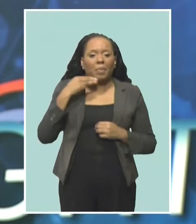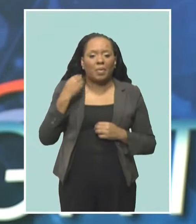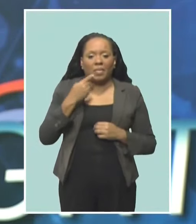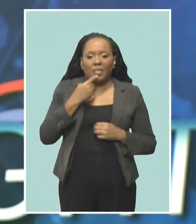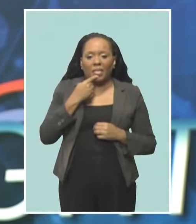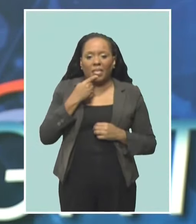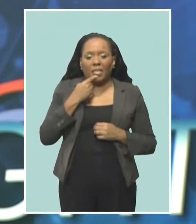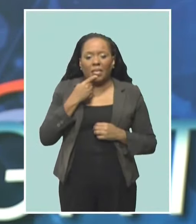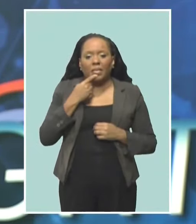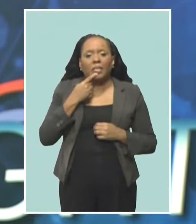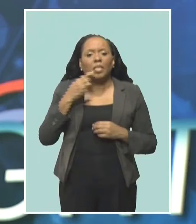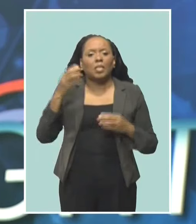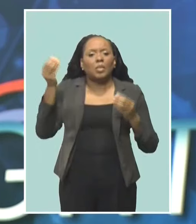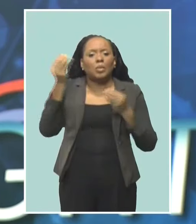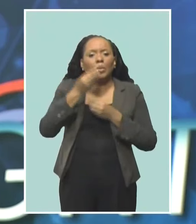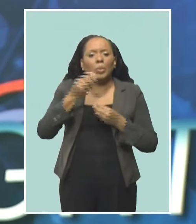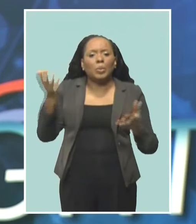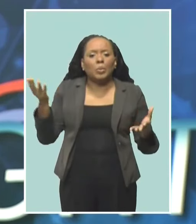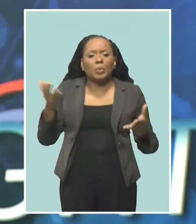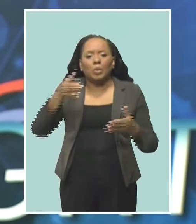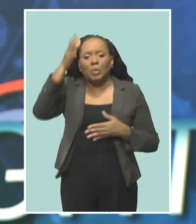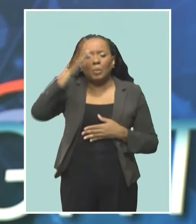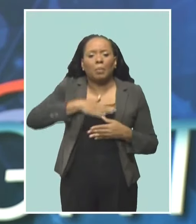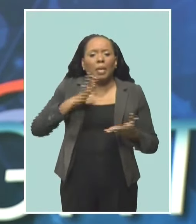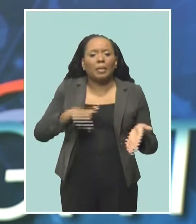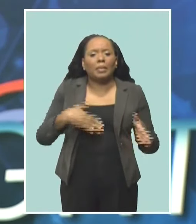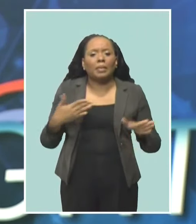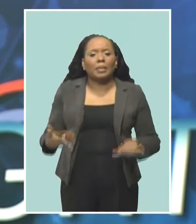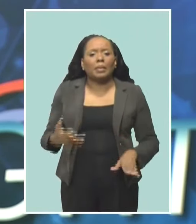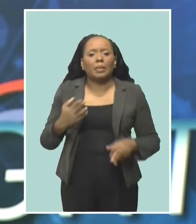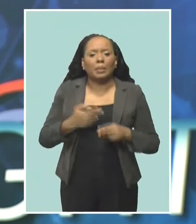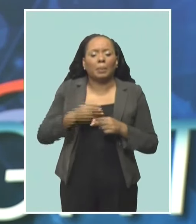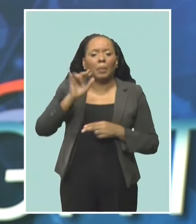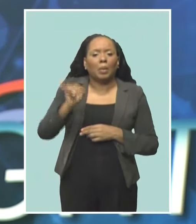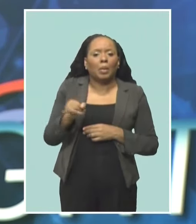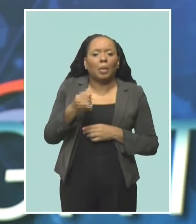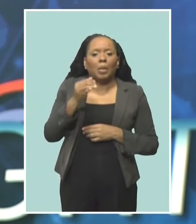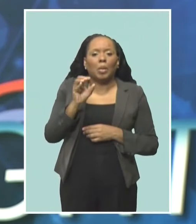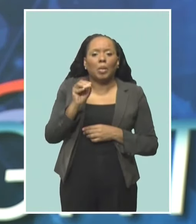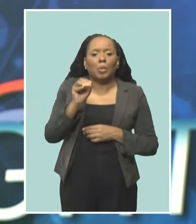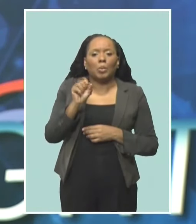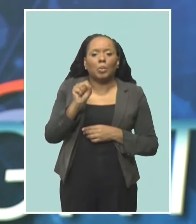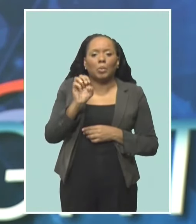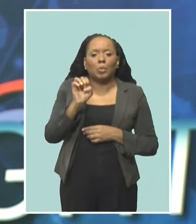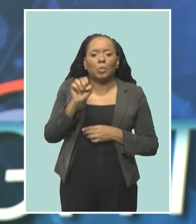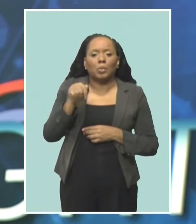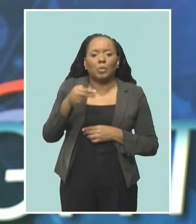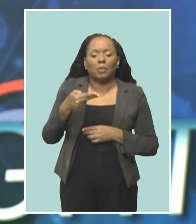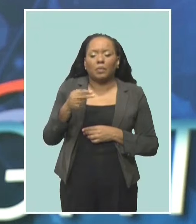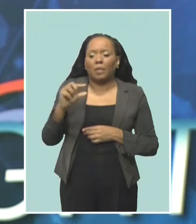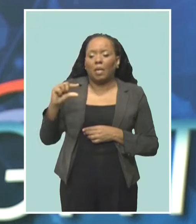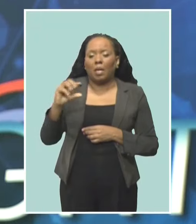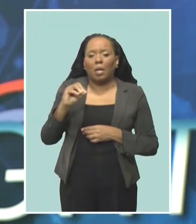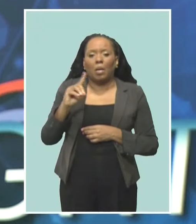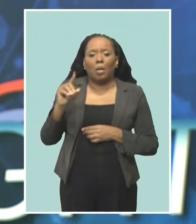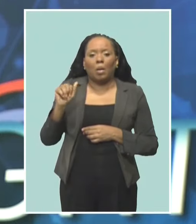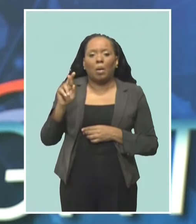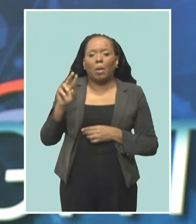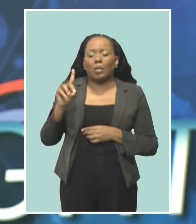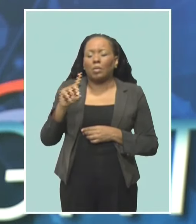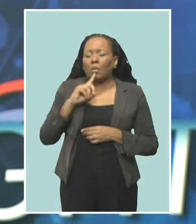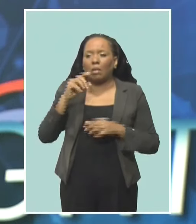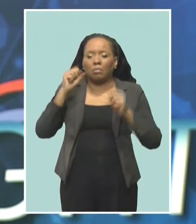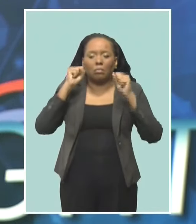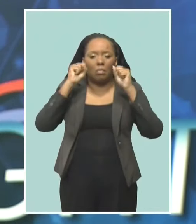Motley says the news of Joseph Goddard's death comes as a shock. The former General Secretary of the National Union of Public Workers has